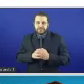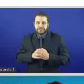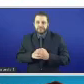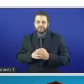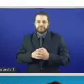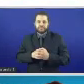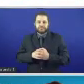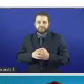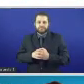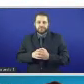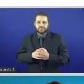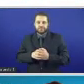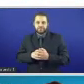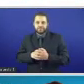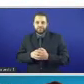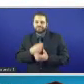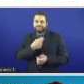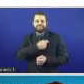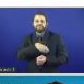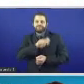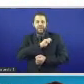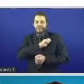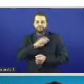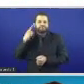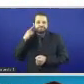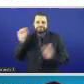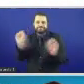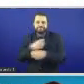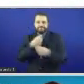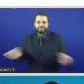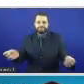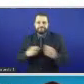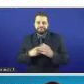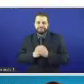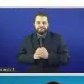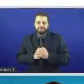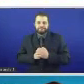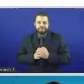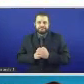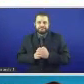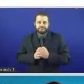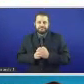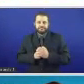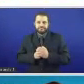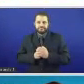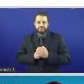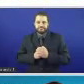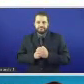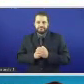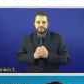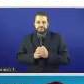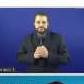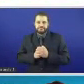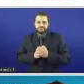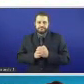driving progress for gender equality, the challenges we face, and the creative solutions that we're using to overcome them. As feminists